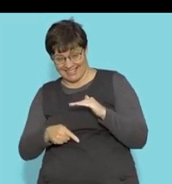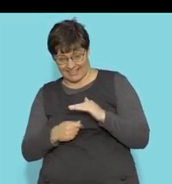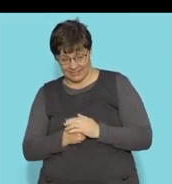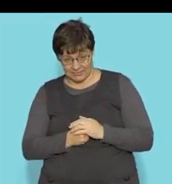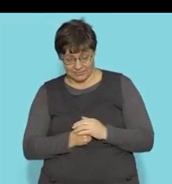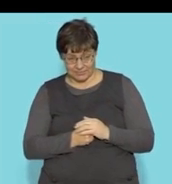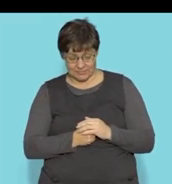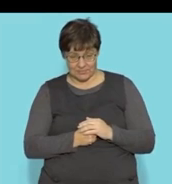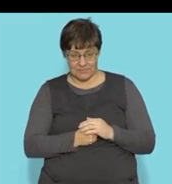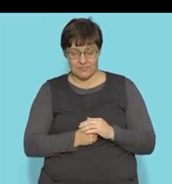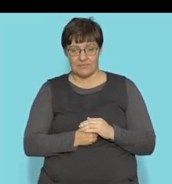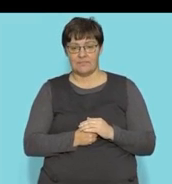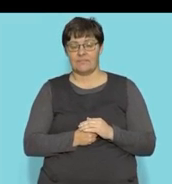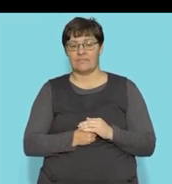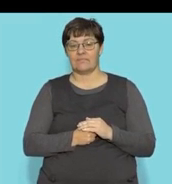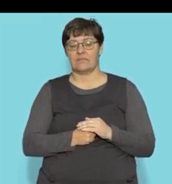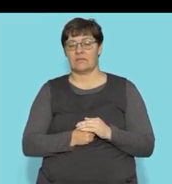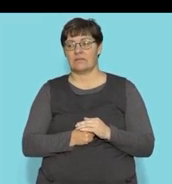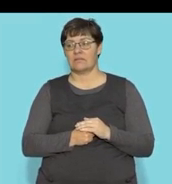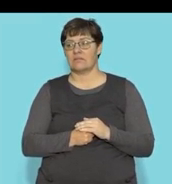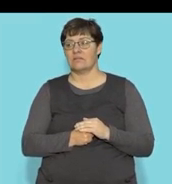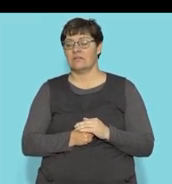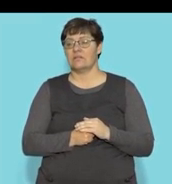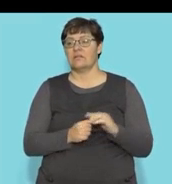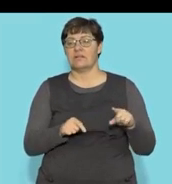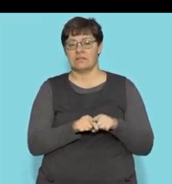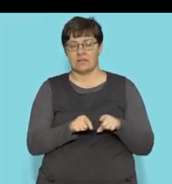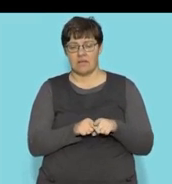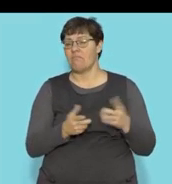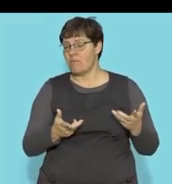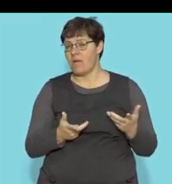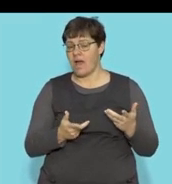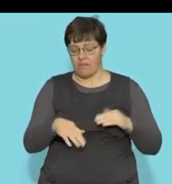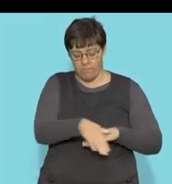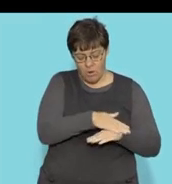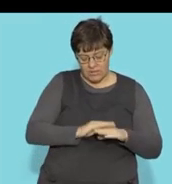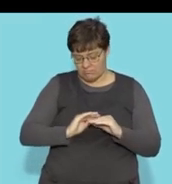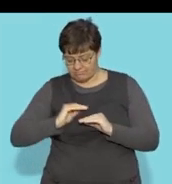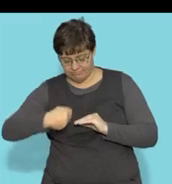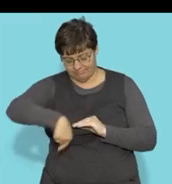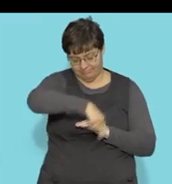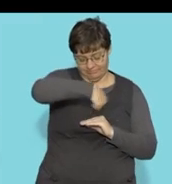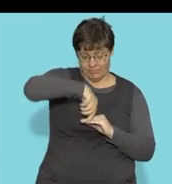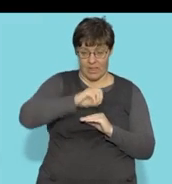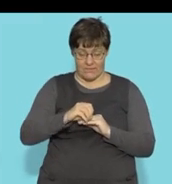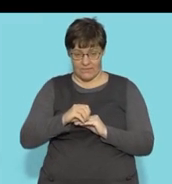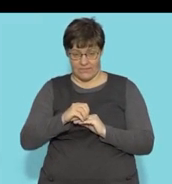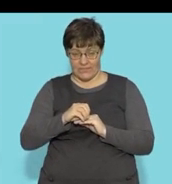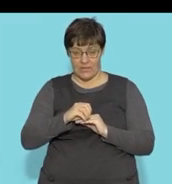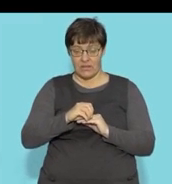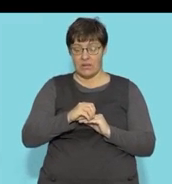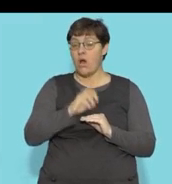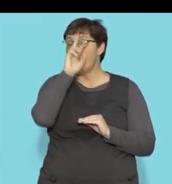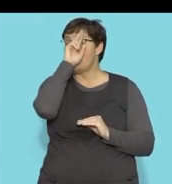water that's touching at the bottom as well as the surrounding sides. So we've got the bottom and the surrounding sides.